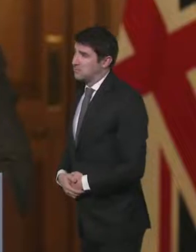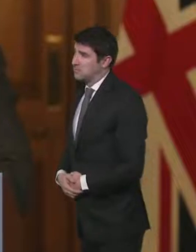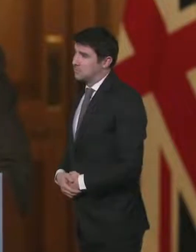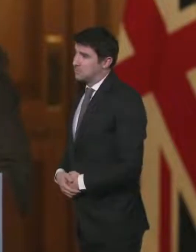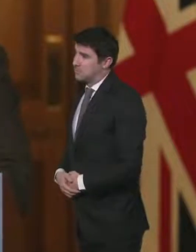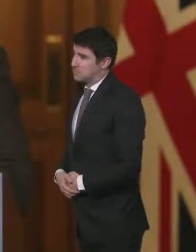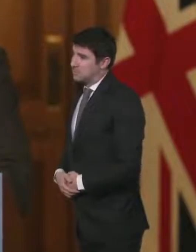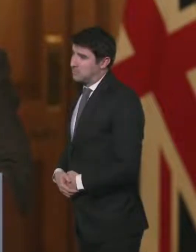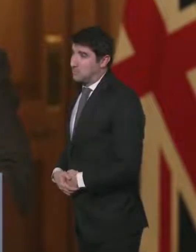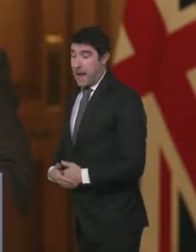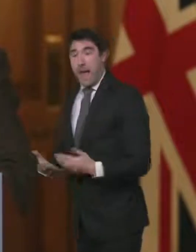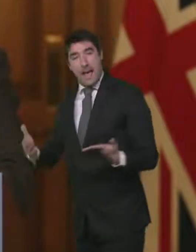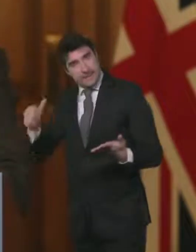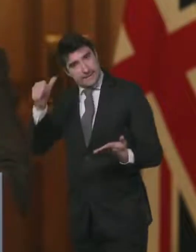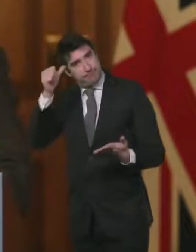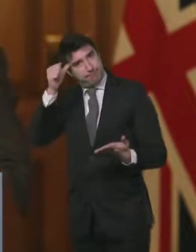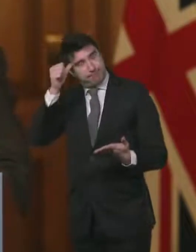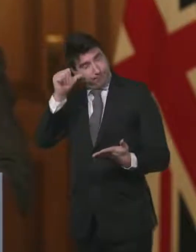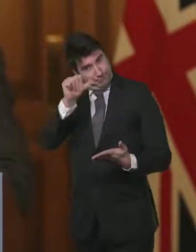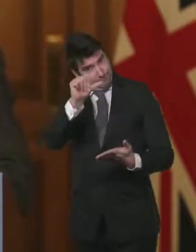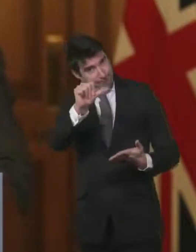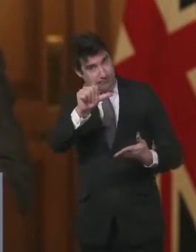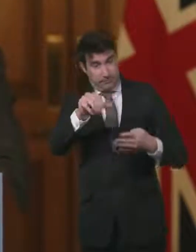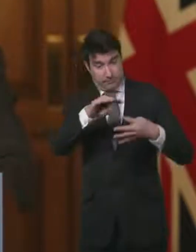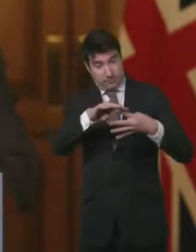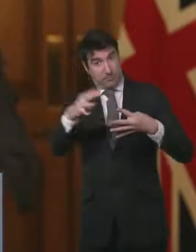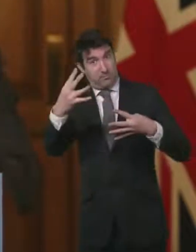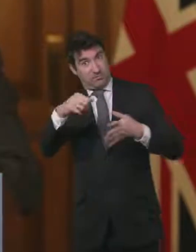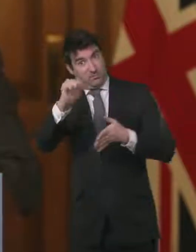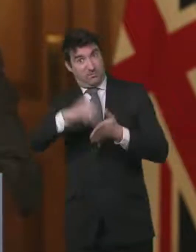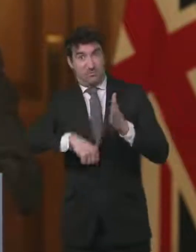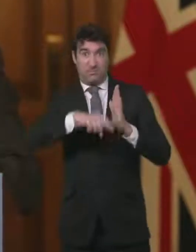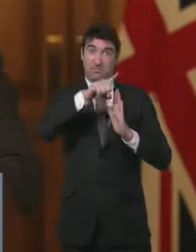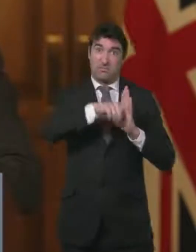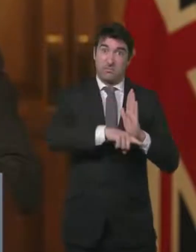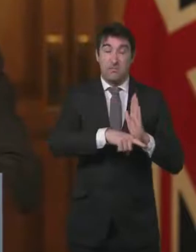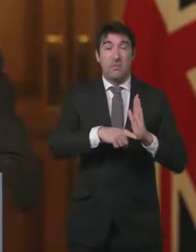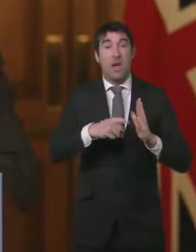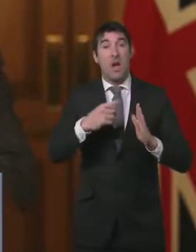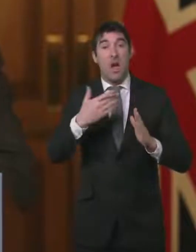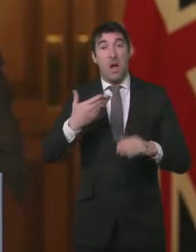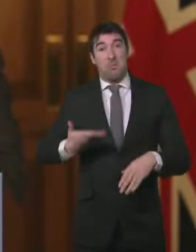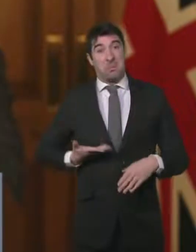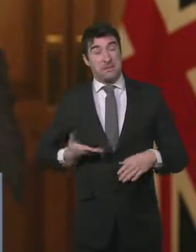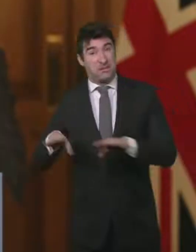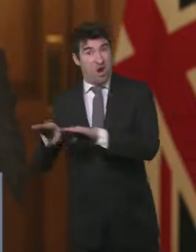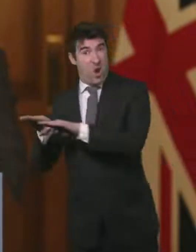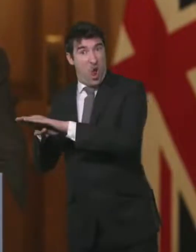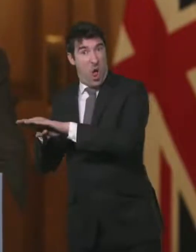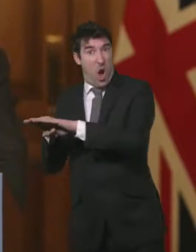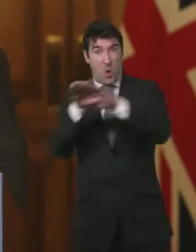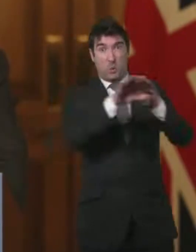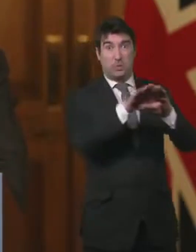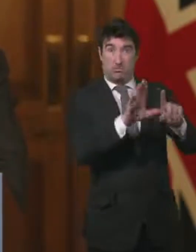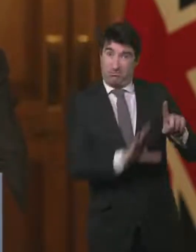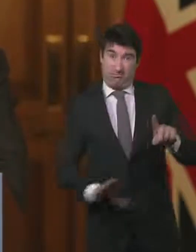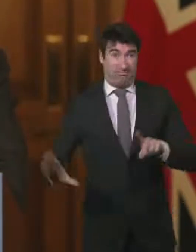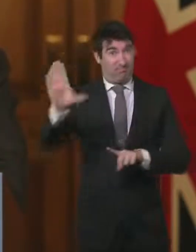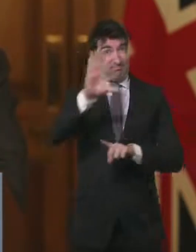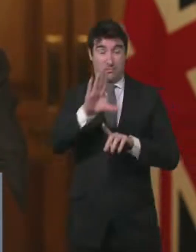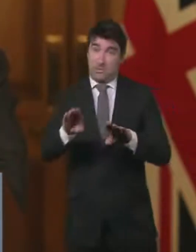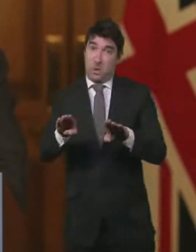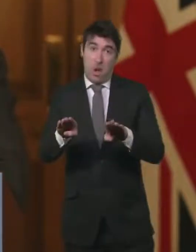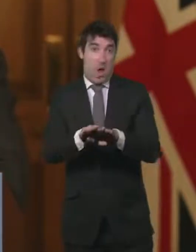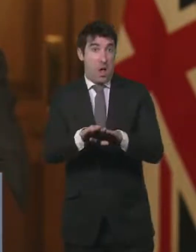to impose these restrictions on ordinary life, on businesses. I know hi, how Penny. tough Hi, it has been T-Bone. for people for